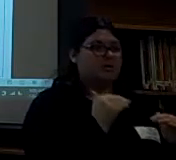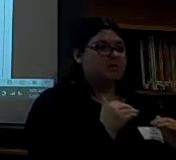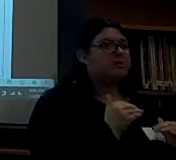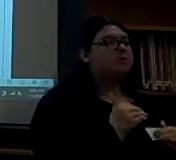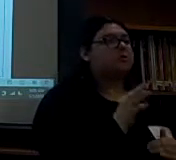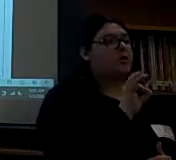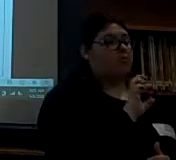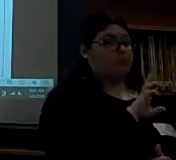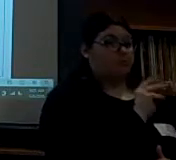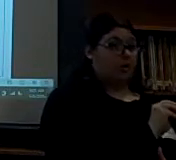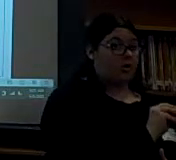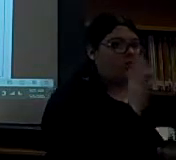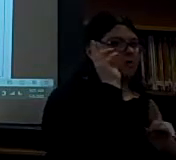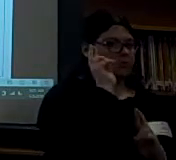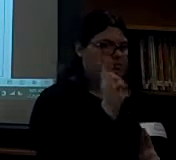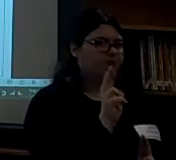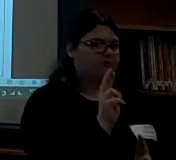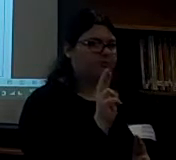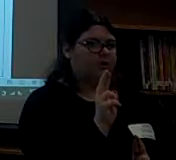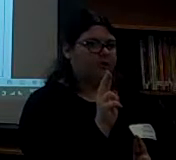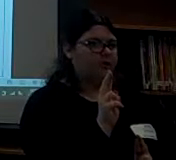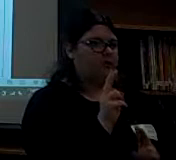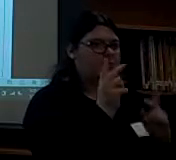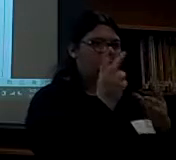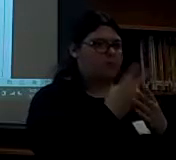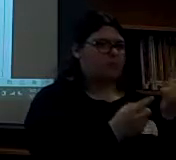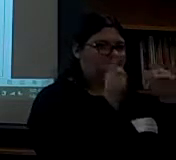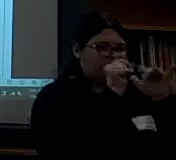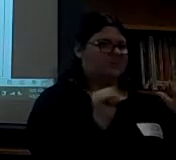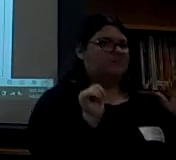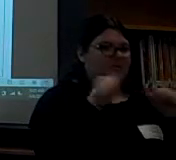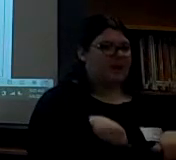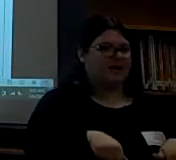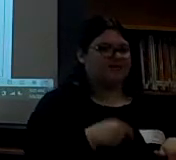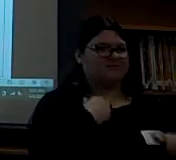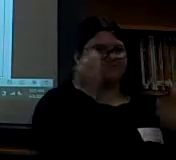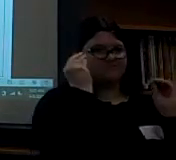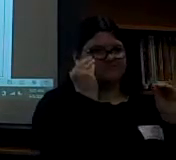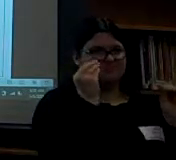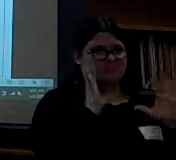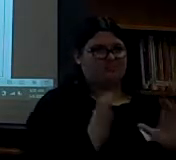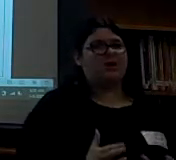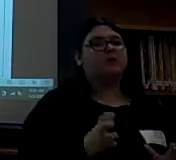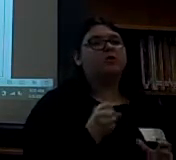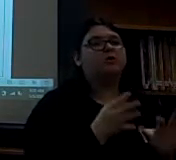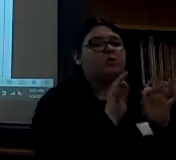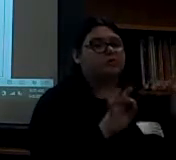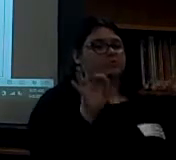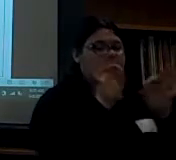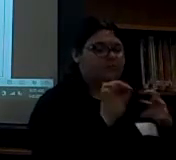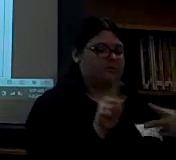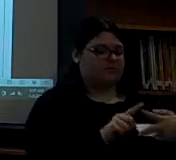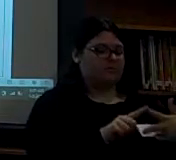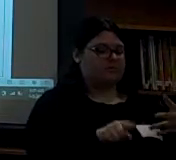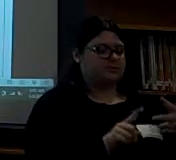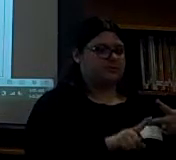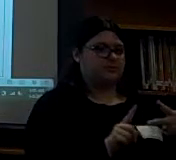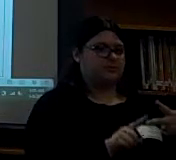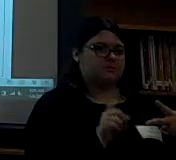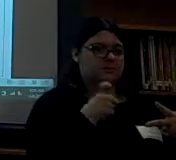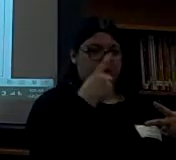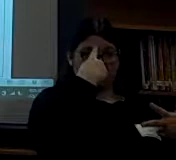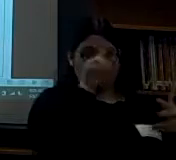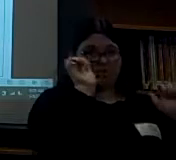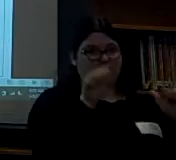and being respectful, because we can do both at the same time. That's actually what I teach all my clients. So significance is the next need. The next is the need